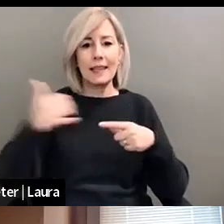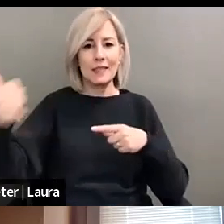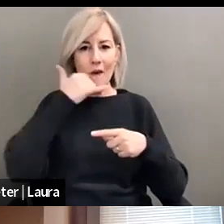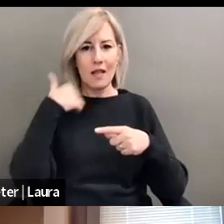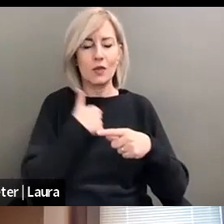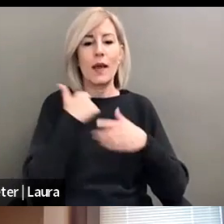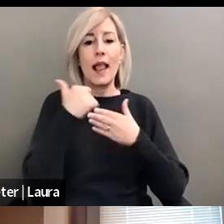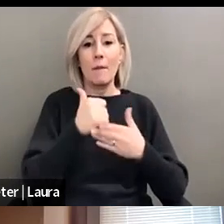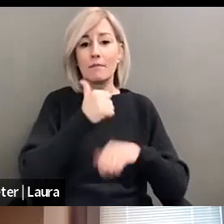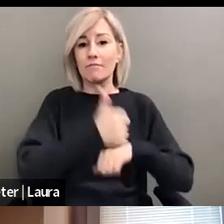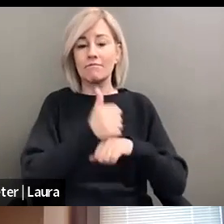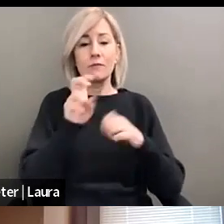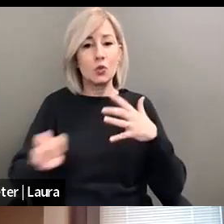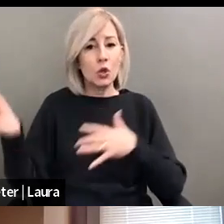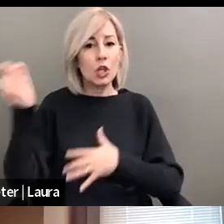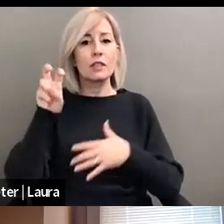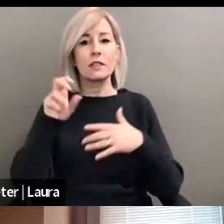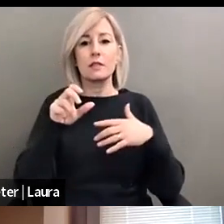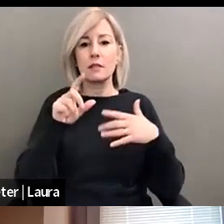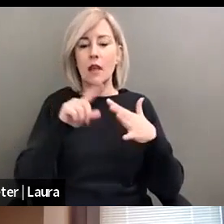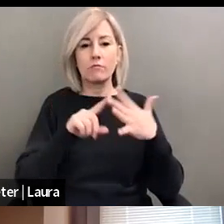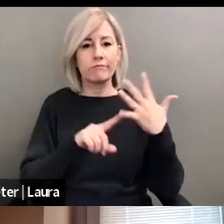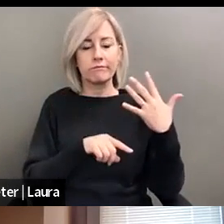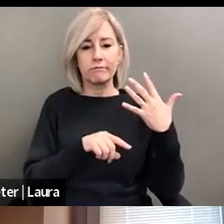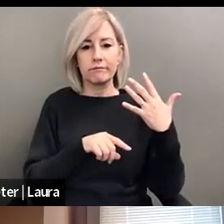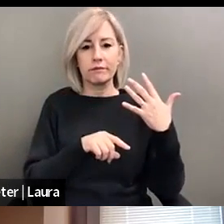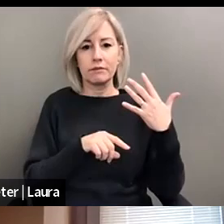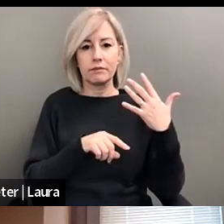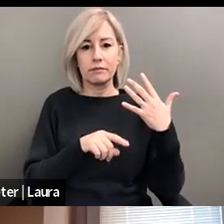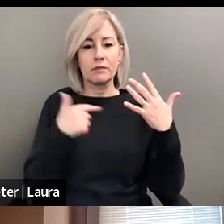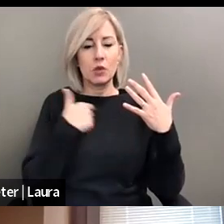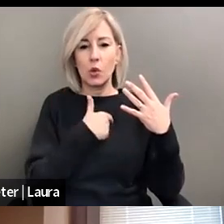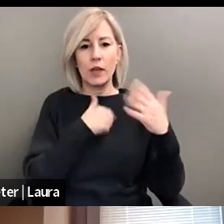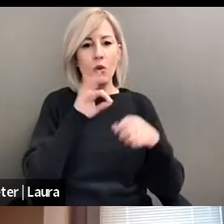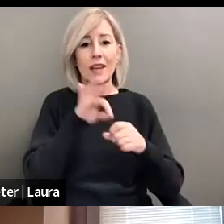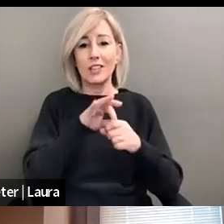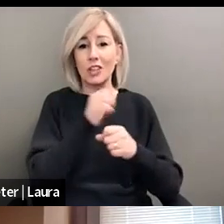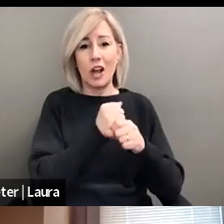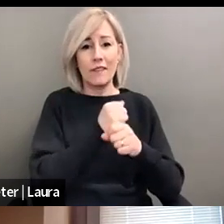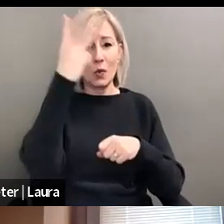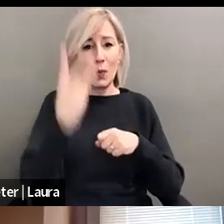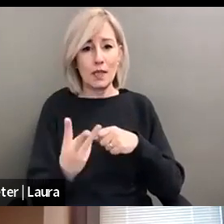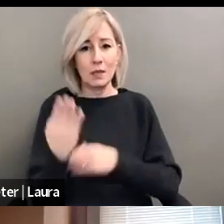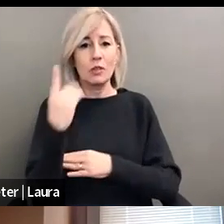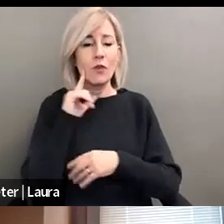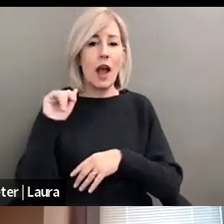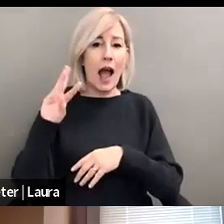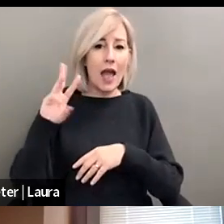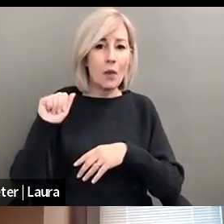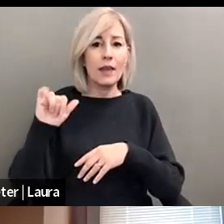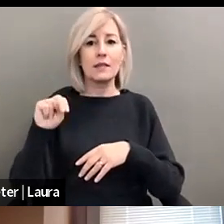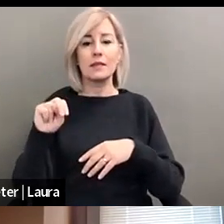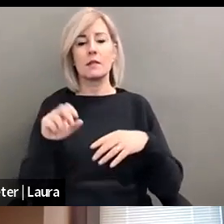can help line up tours. All of the, we do constituent coffees Wednesday morning, which are for Iowans, and you get to